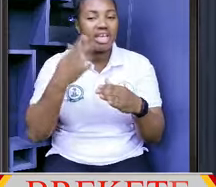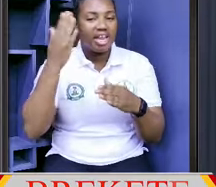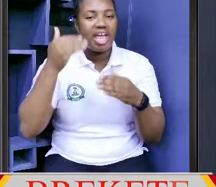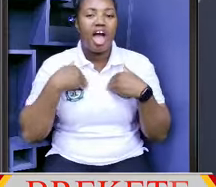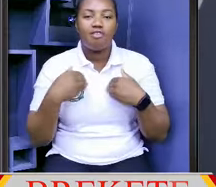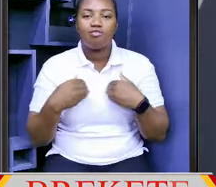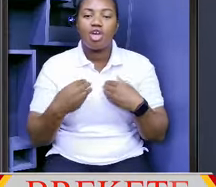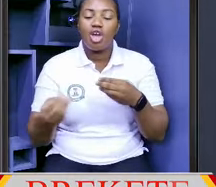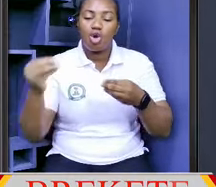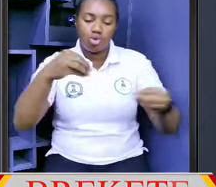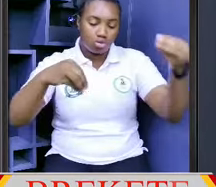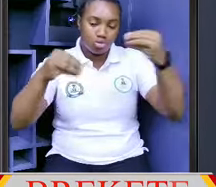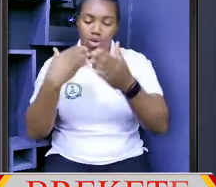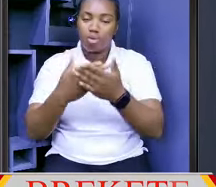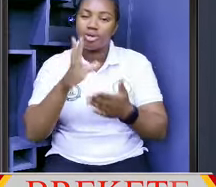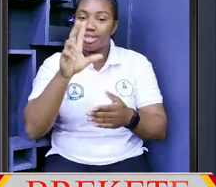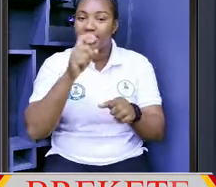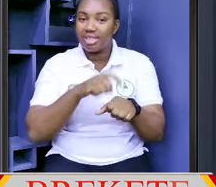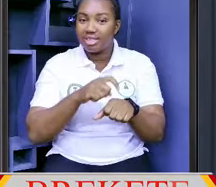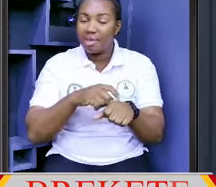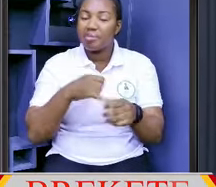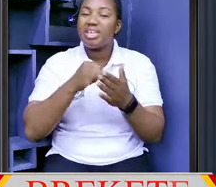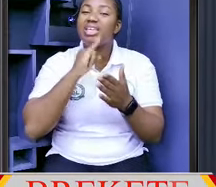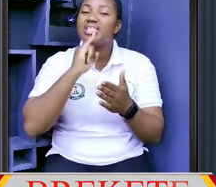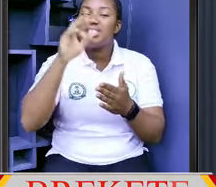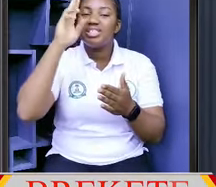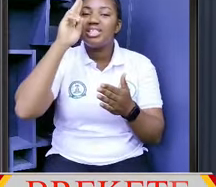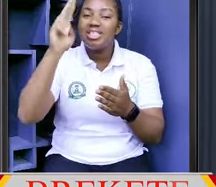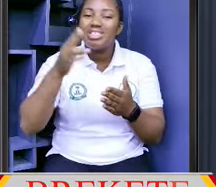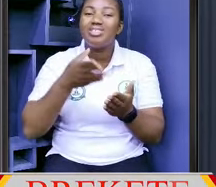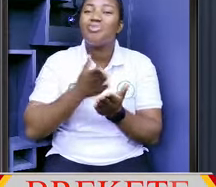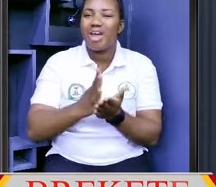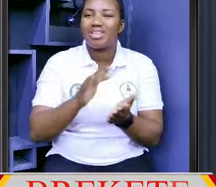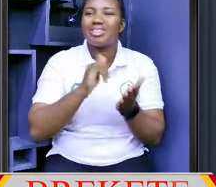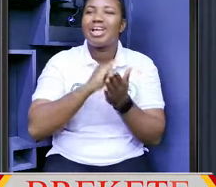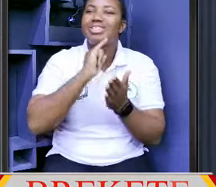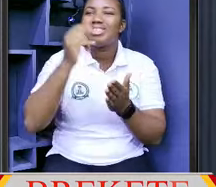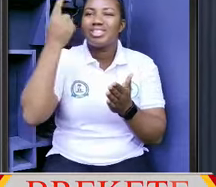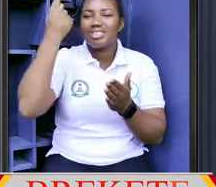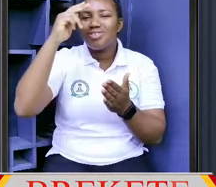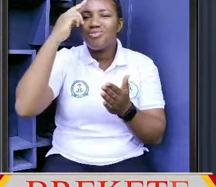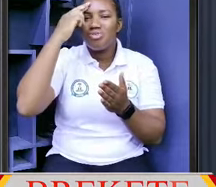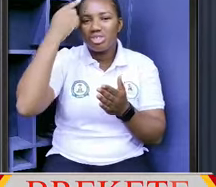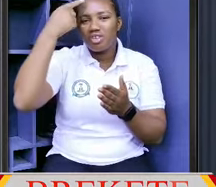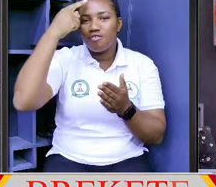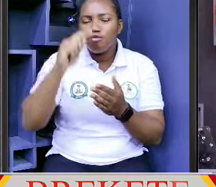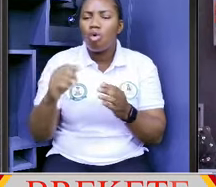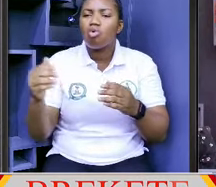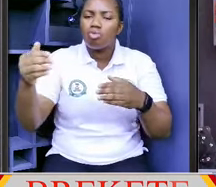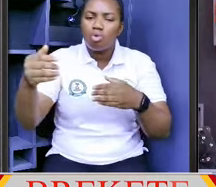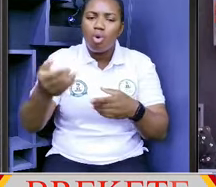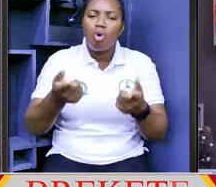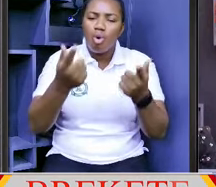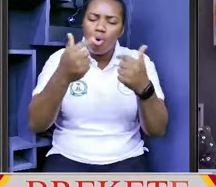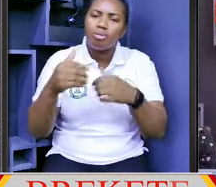right. That is the essence of congregation. Yes, sir.